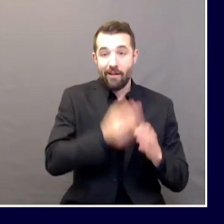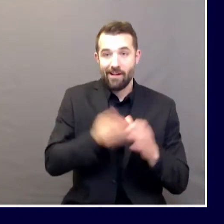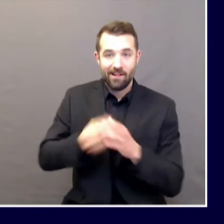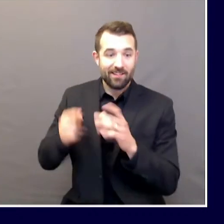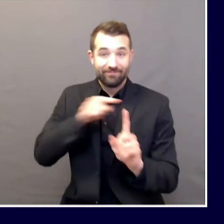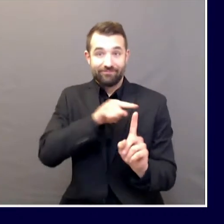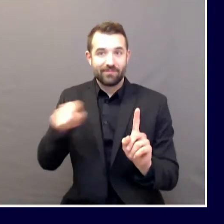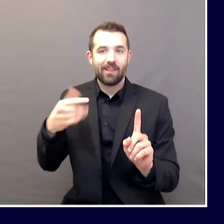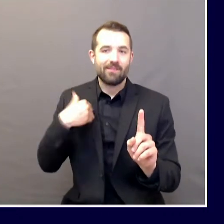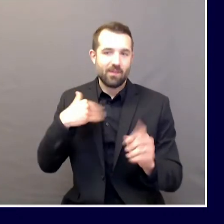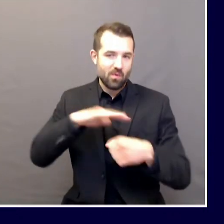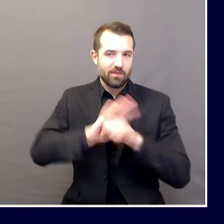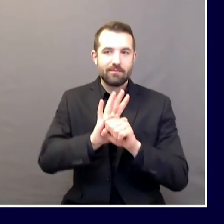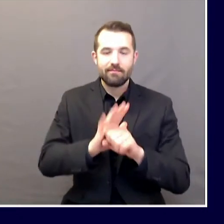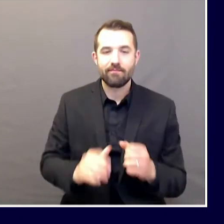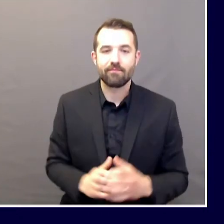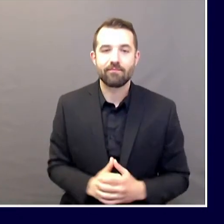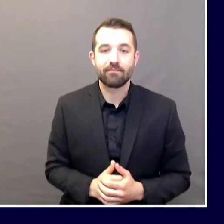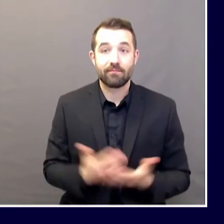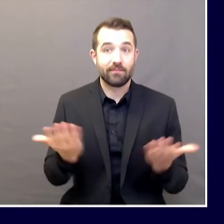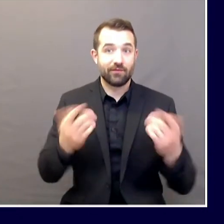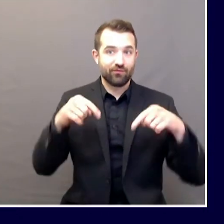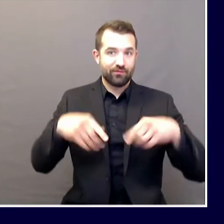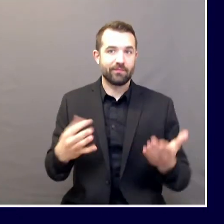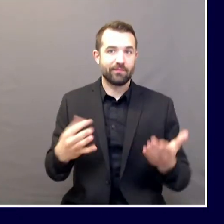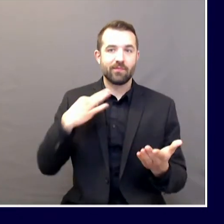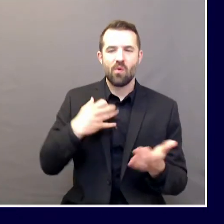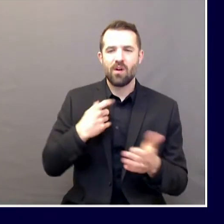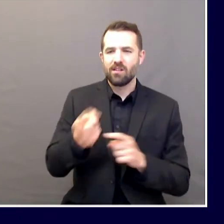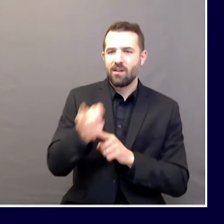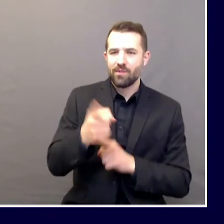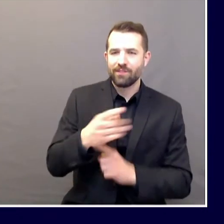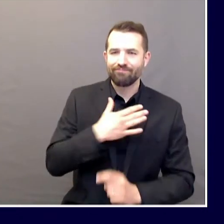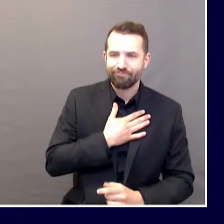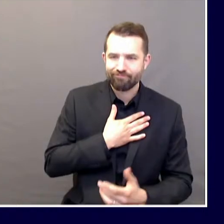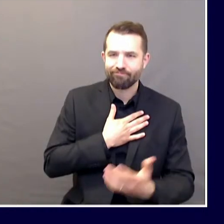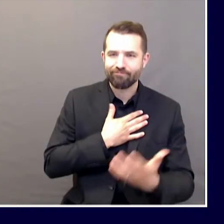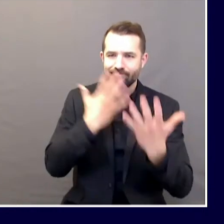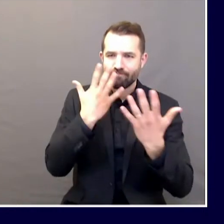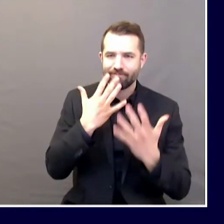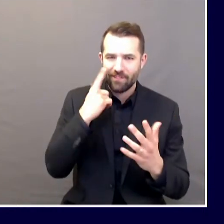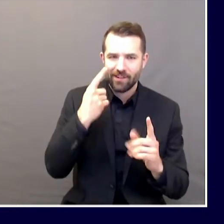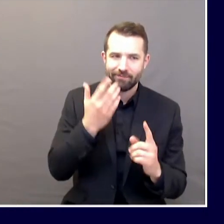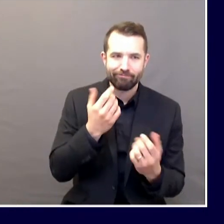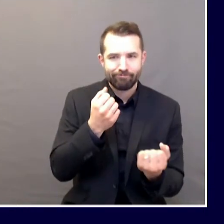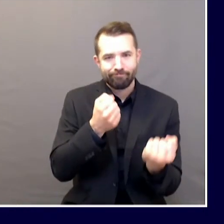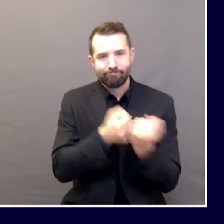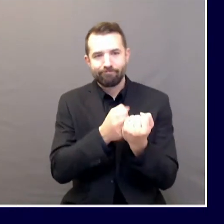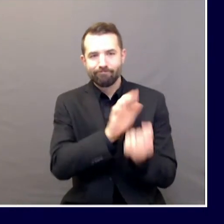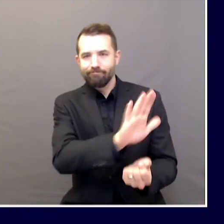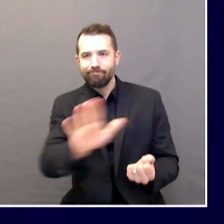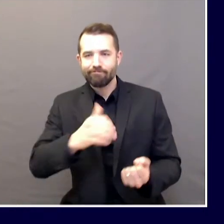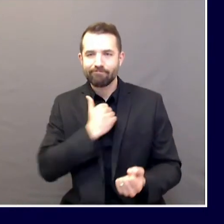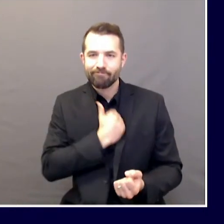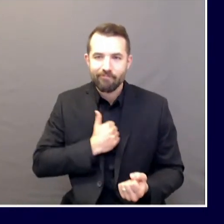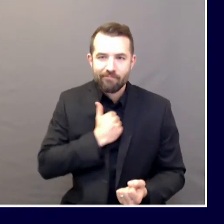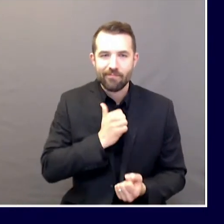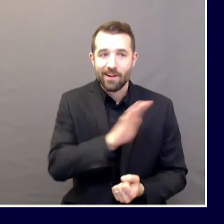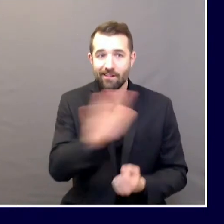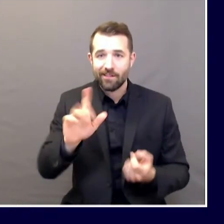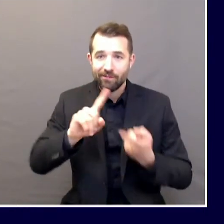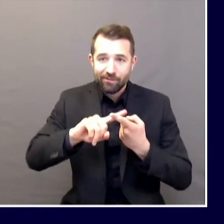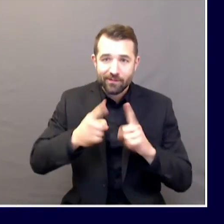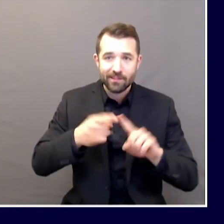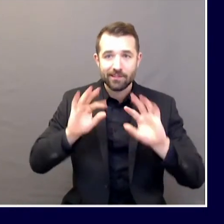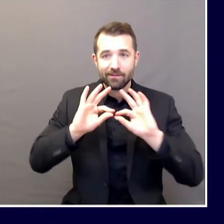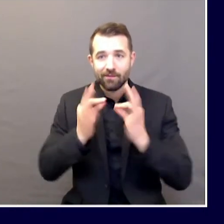Maine. We'd like to take a moment to offer our condolences to the friends, family members, and communities of